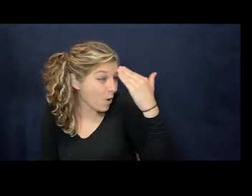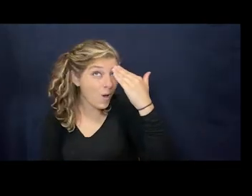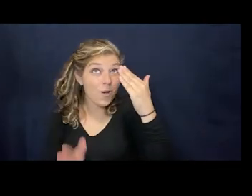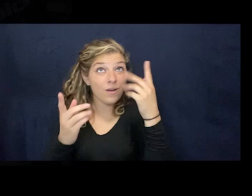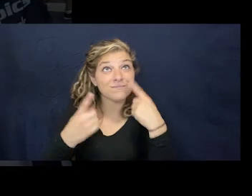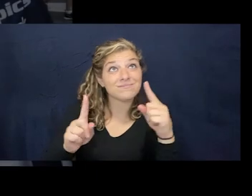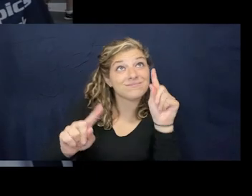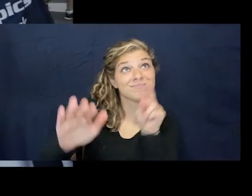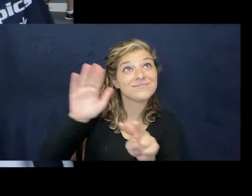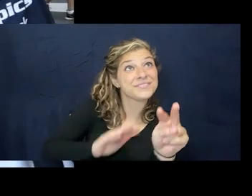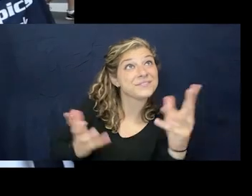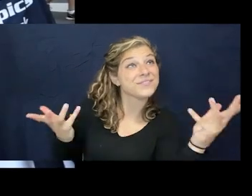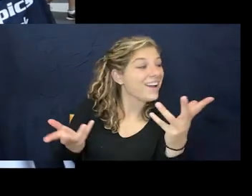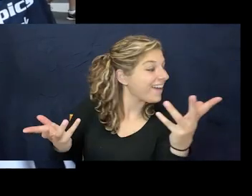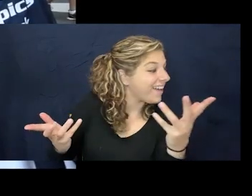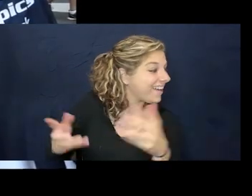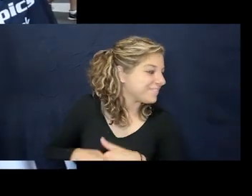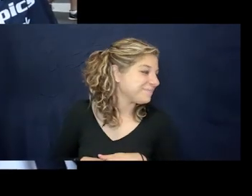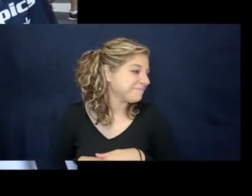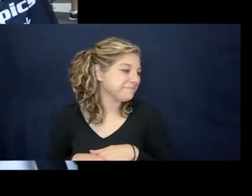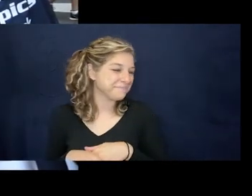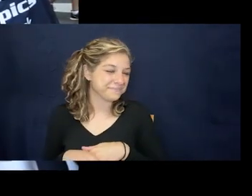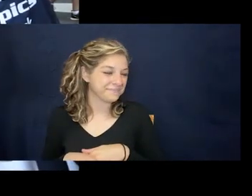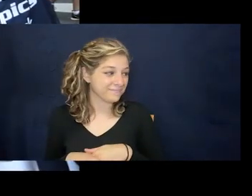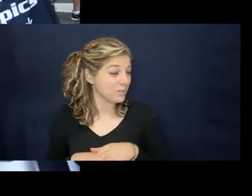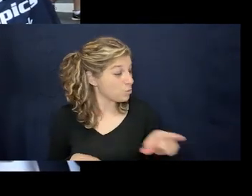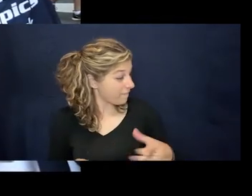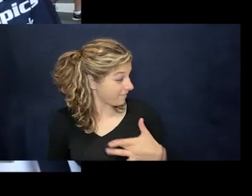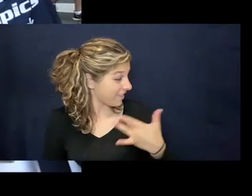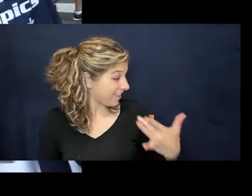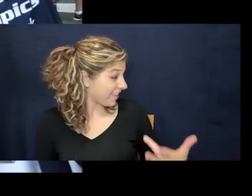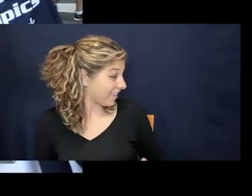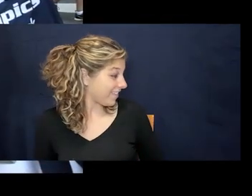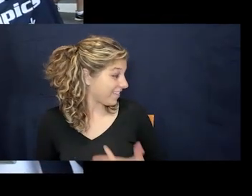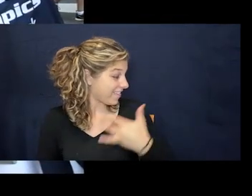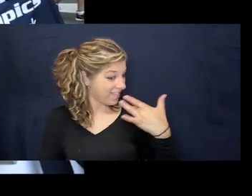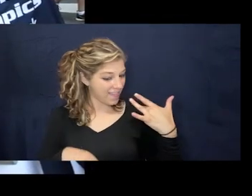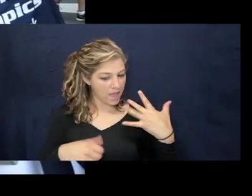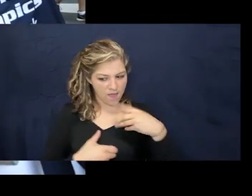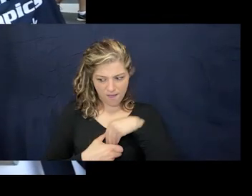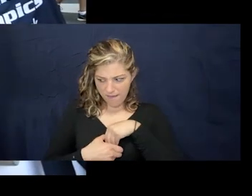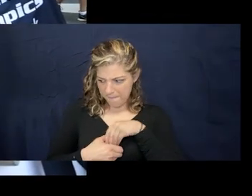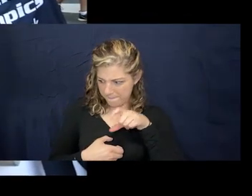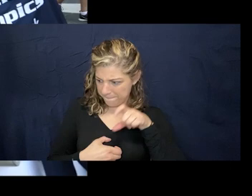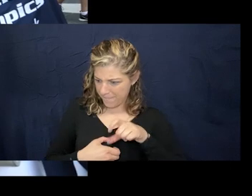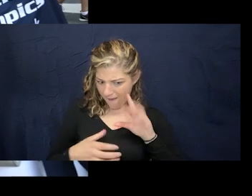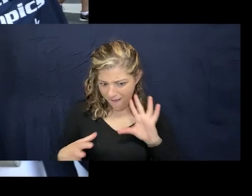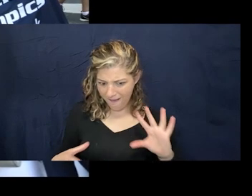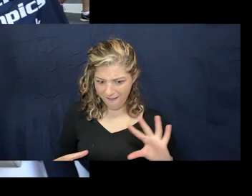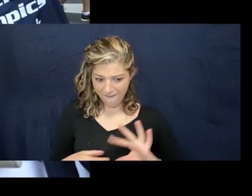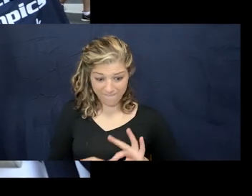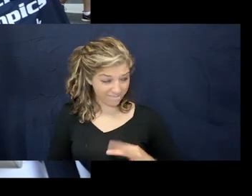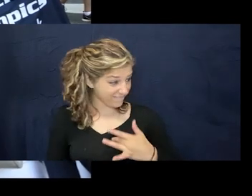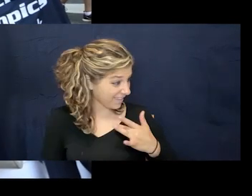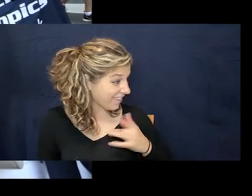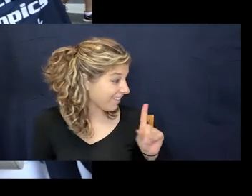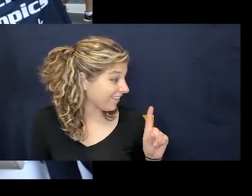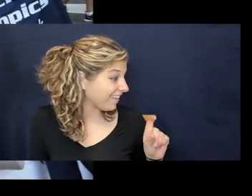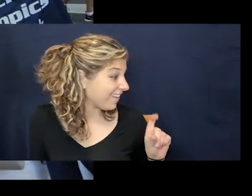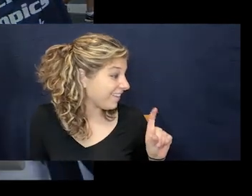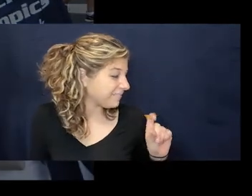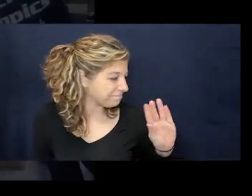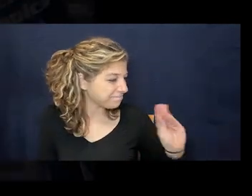and let me know. Let me know that you're feeling the urge inside